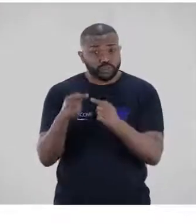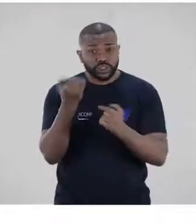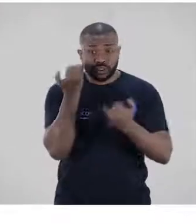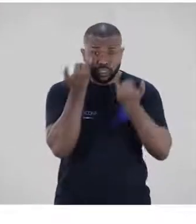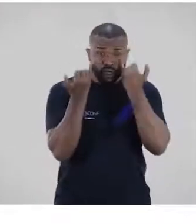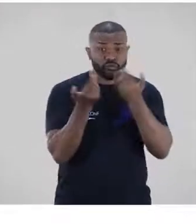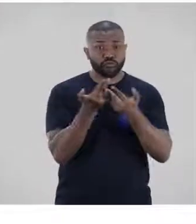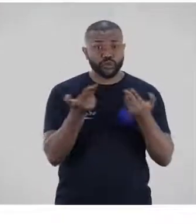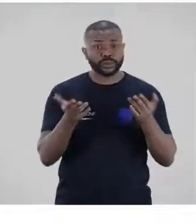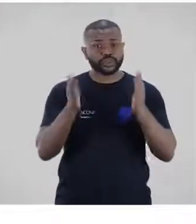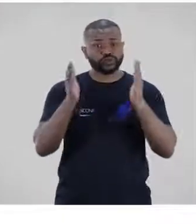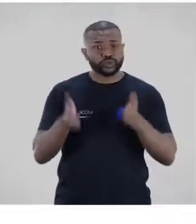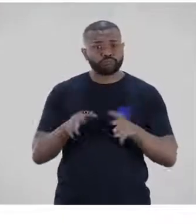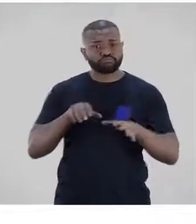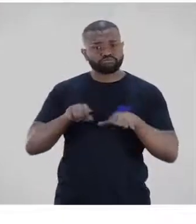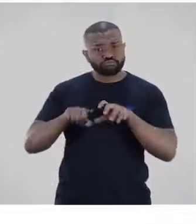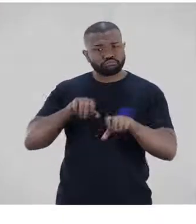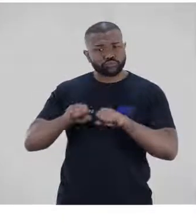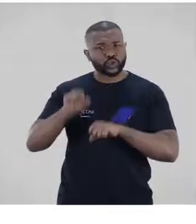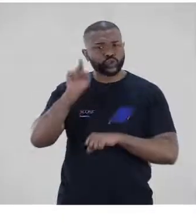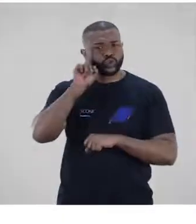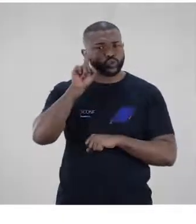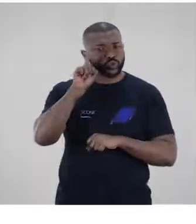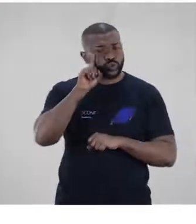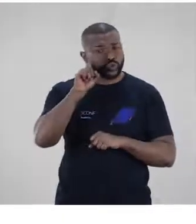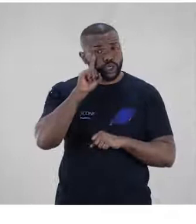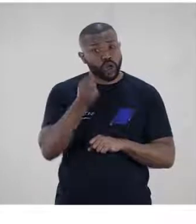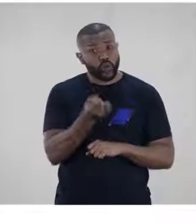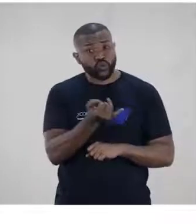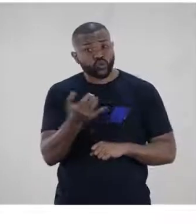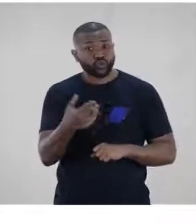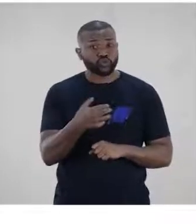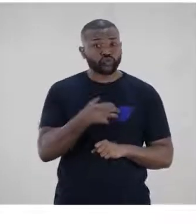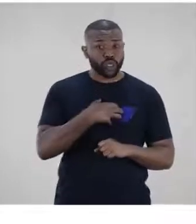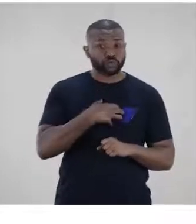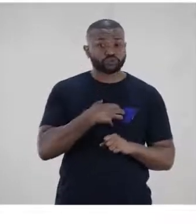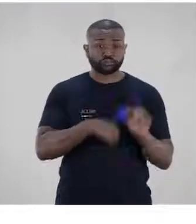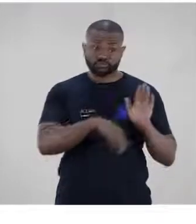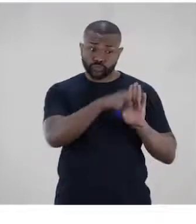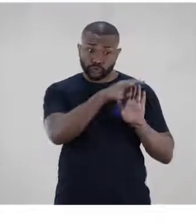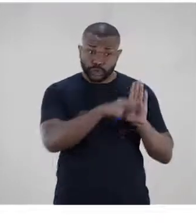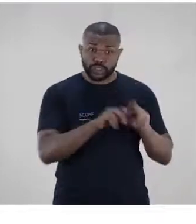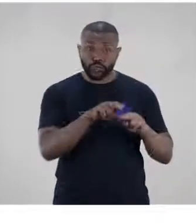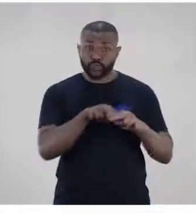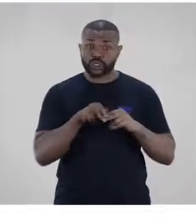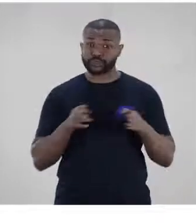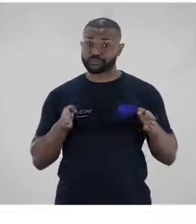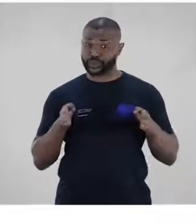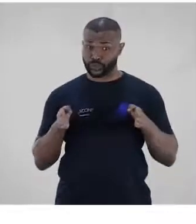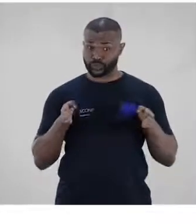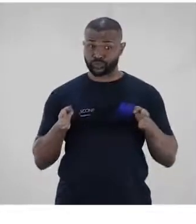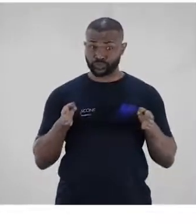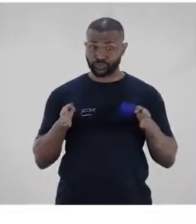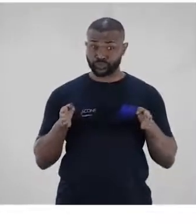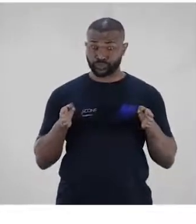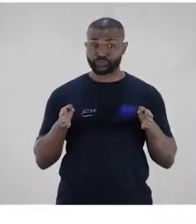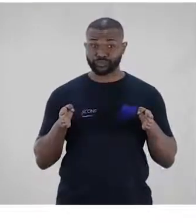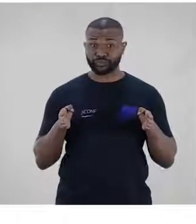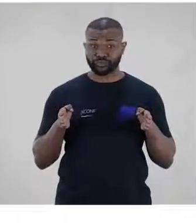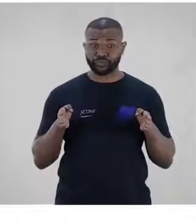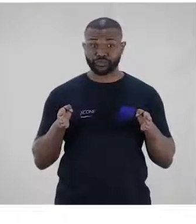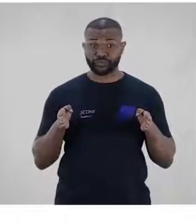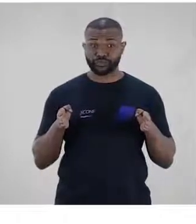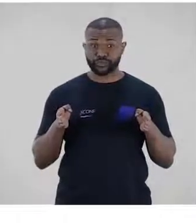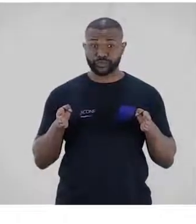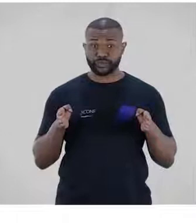again, as well as some form of an event-based, flattened event, time-based events that clearly for the call center